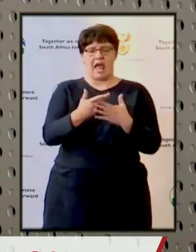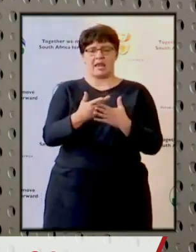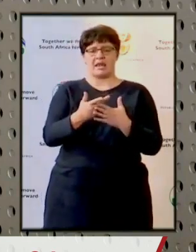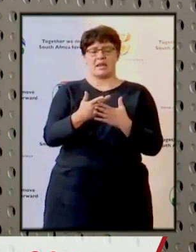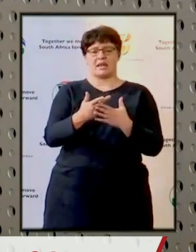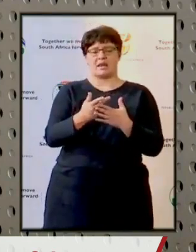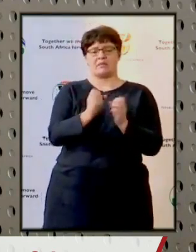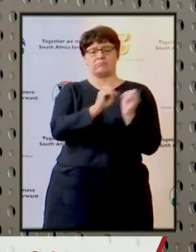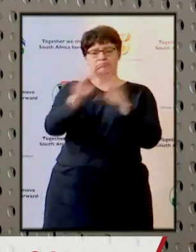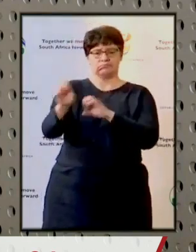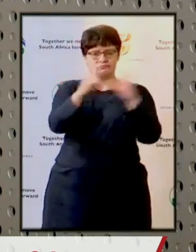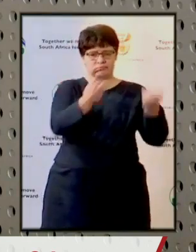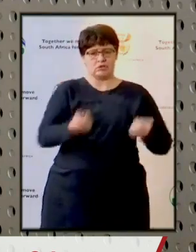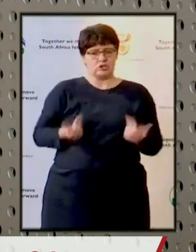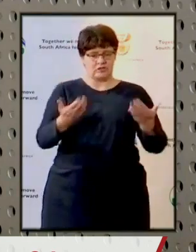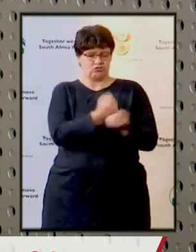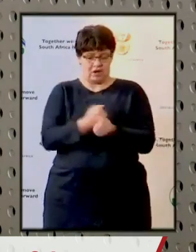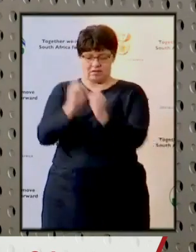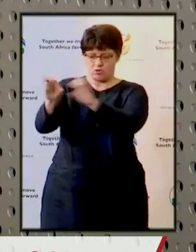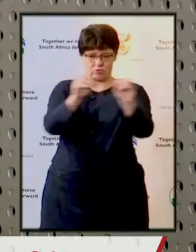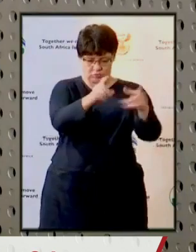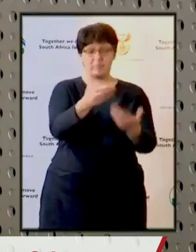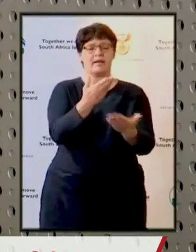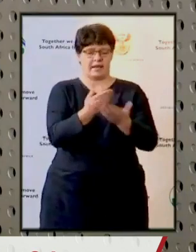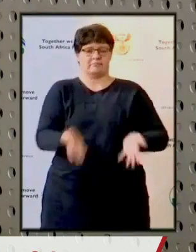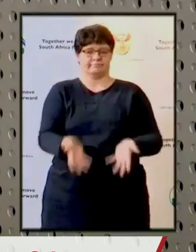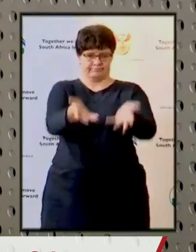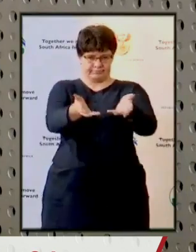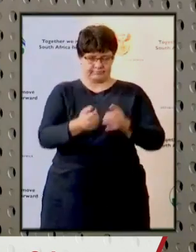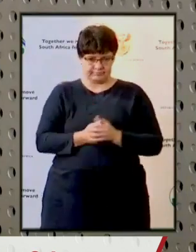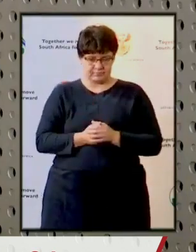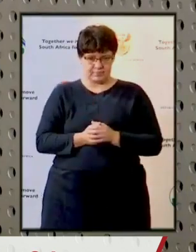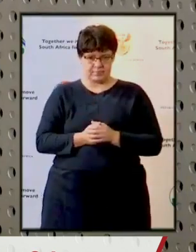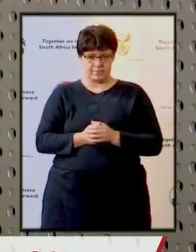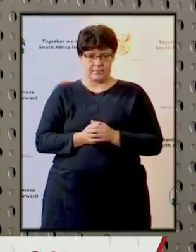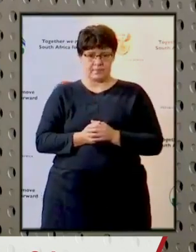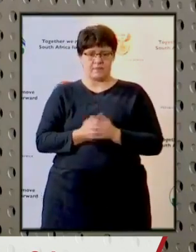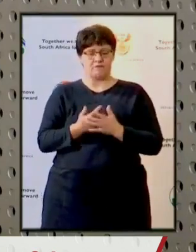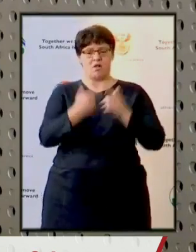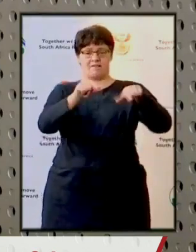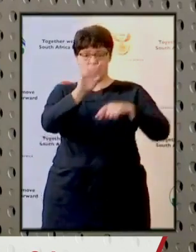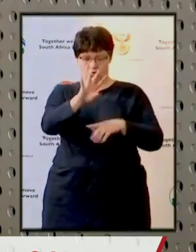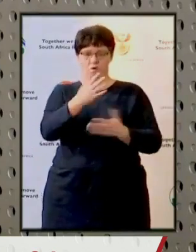services will also be permitted for the level four.